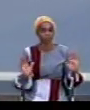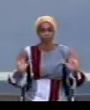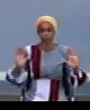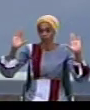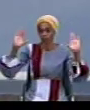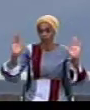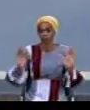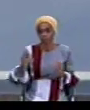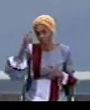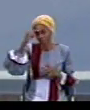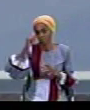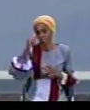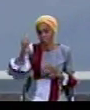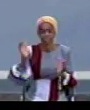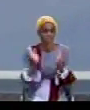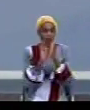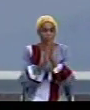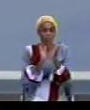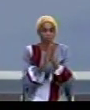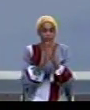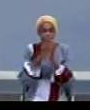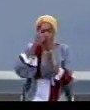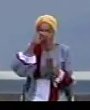your hands together for Jesus.